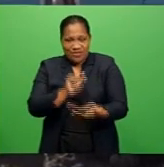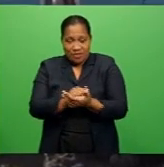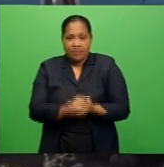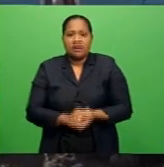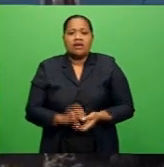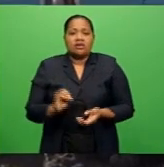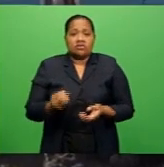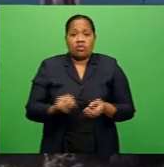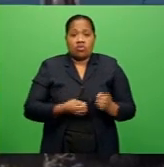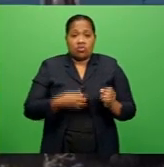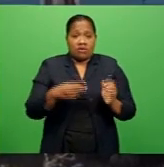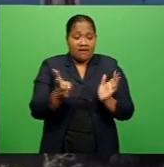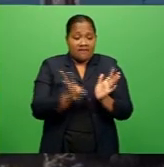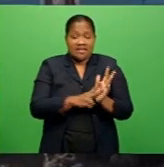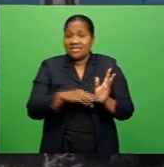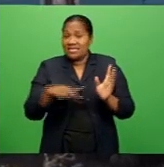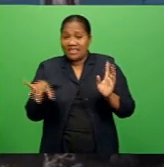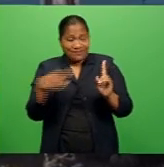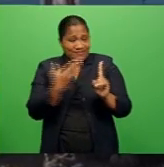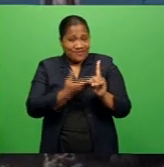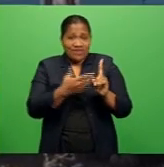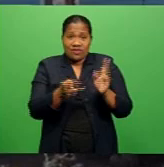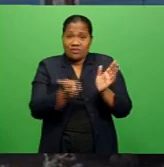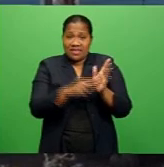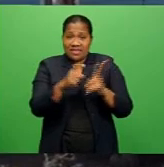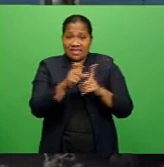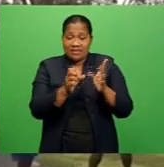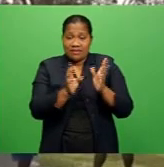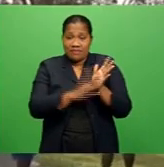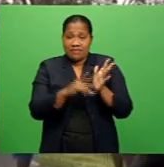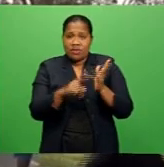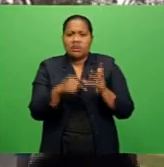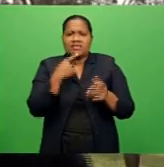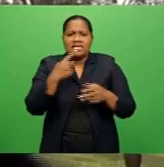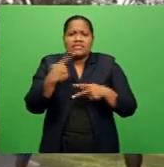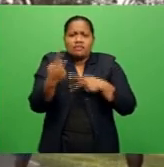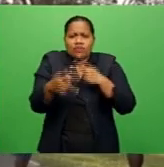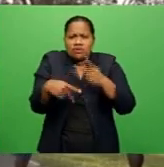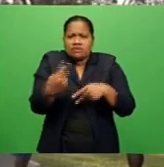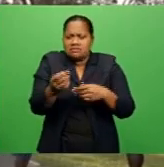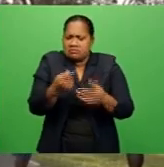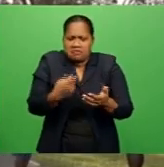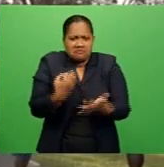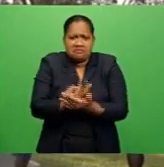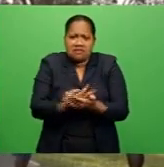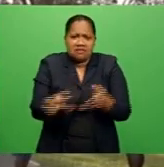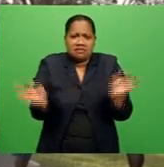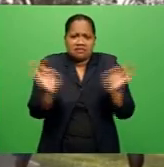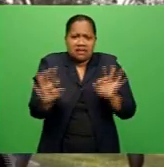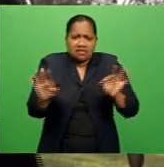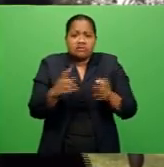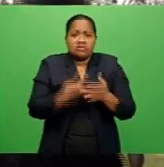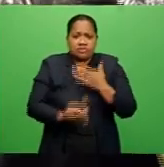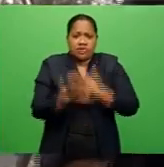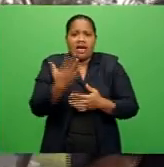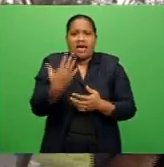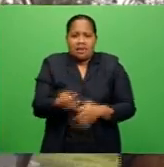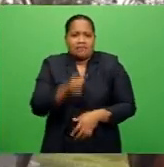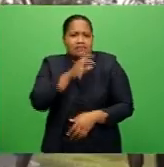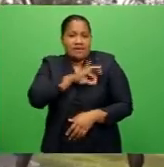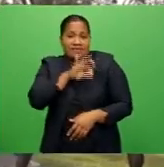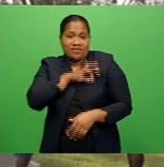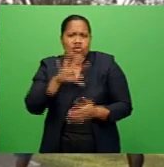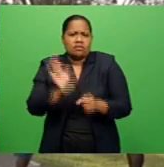Soko says the certification process has no fee. It carries the additional benefit of ensuring that aid is